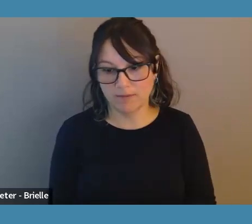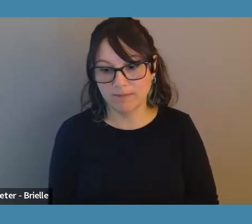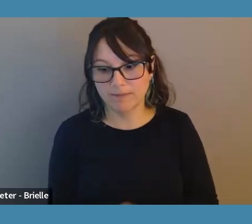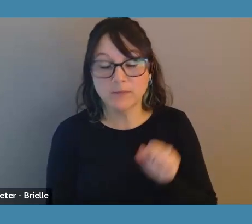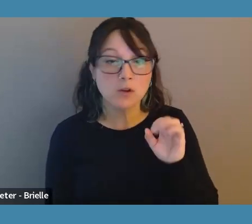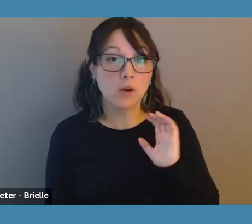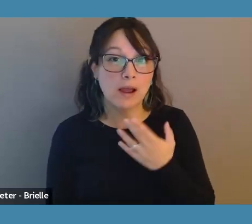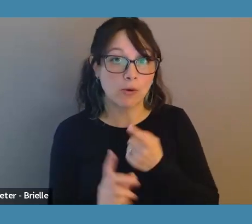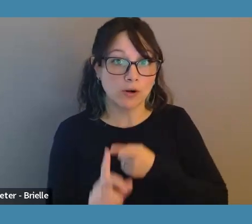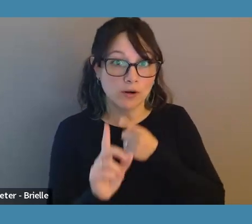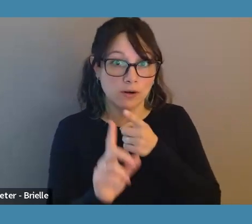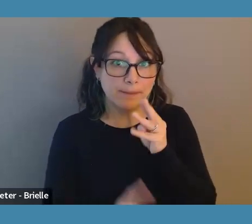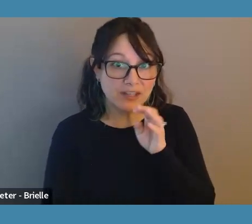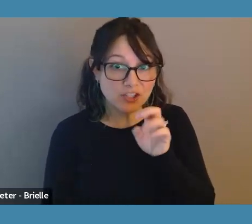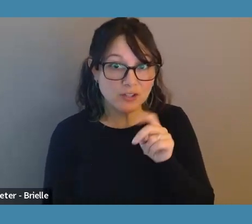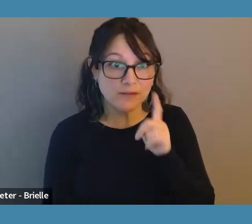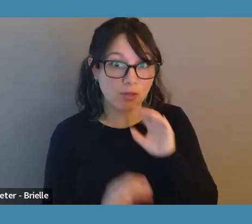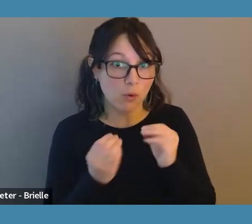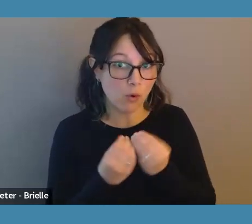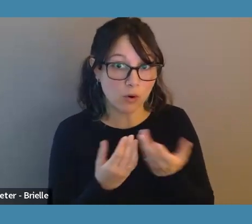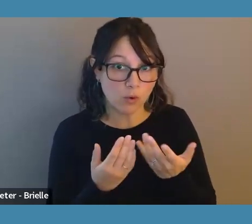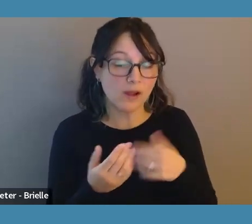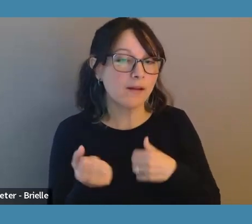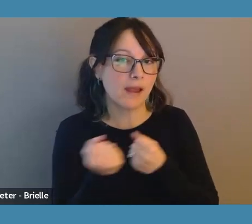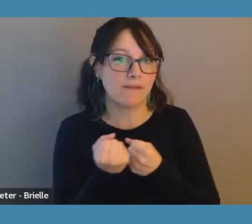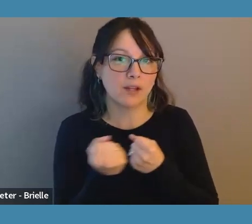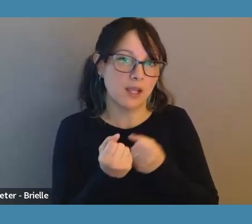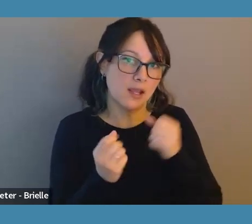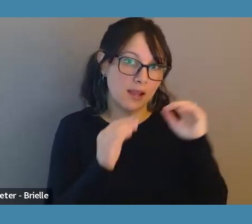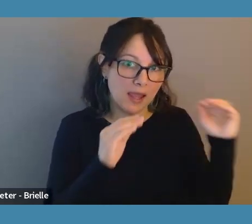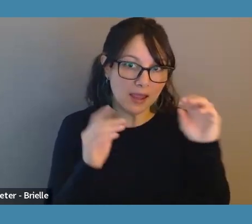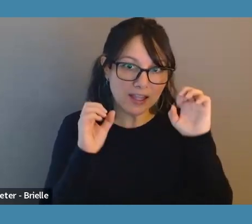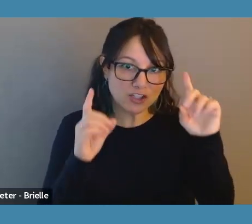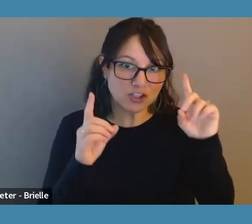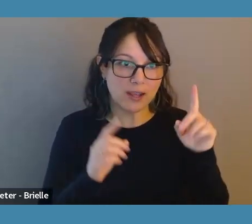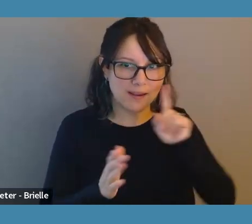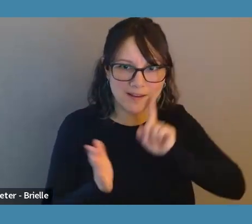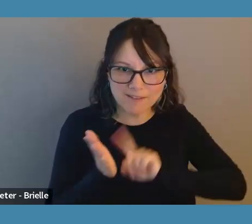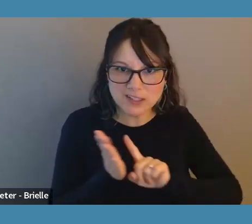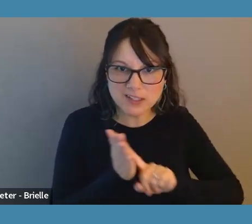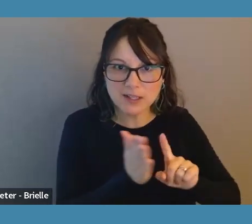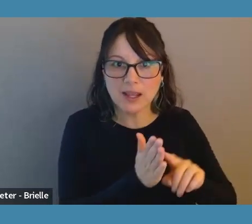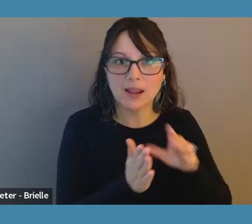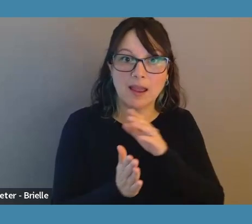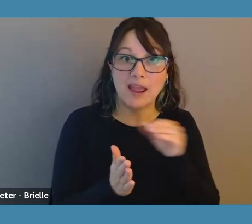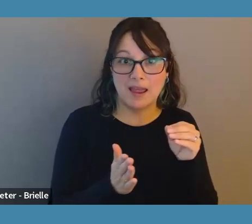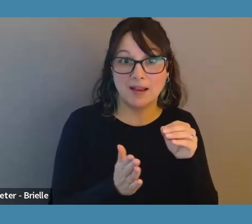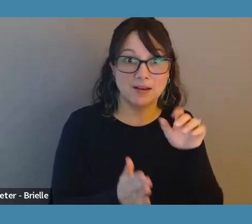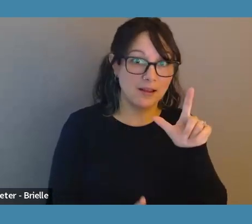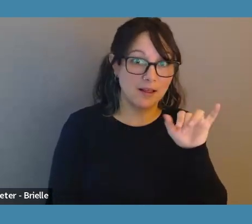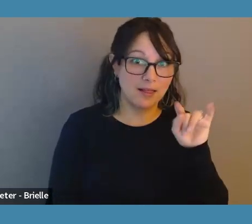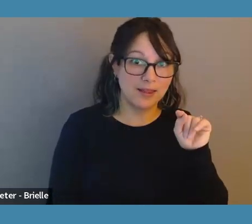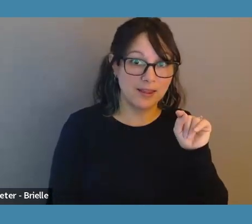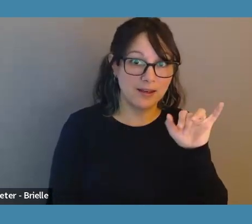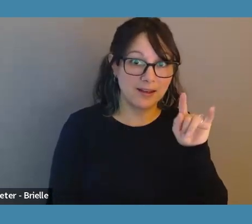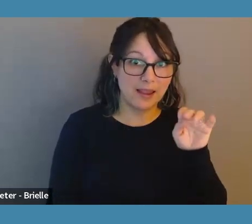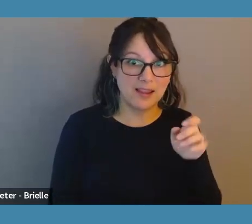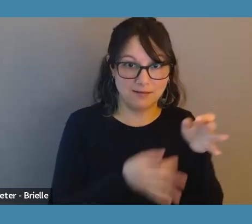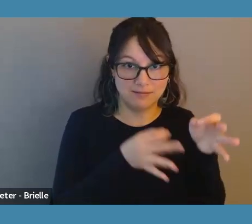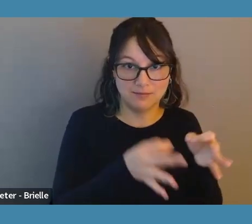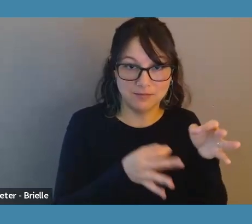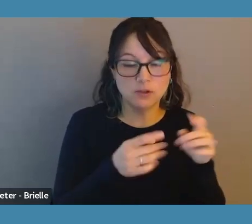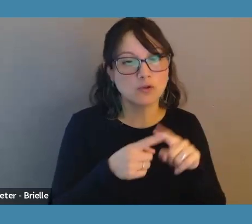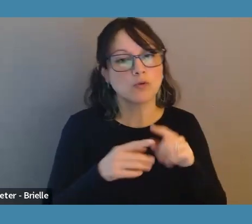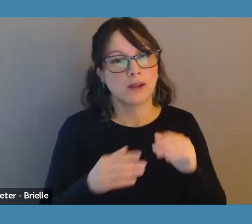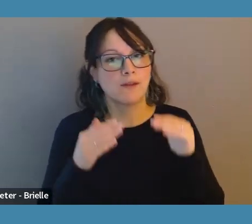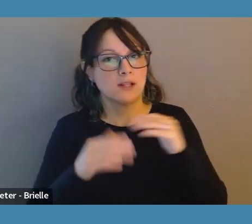So our mission of our organization is to advocate, educate, investigate, and litigate to protect and advance the rights,